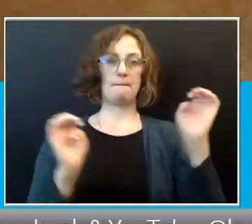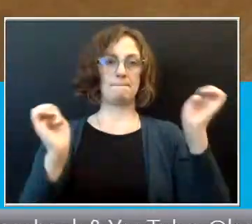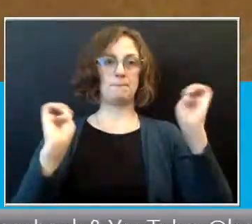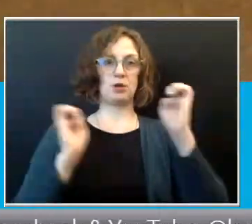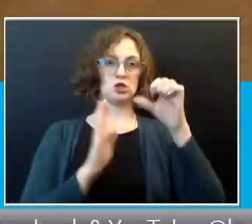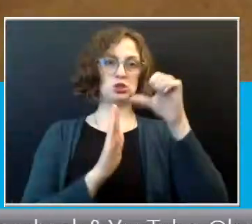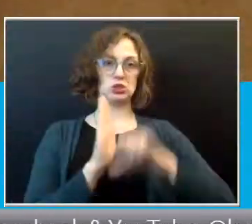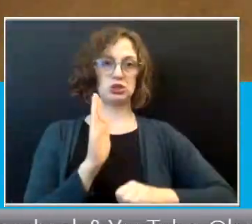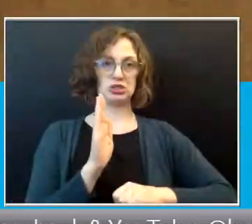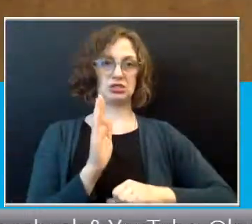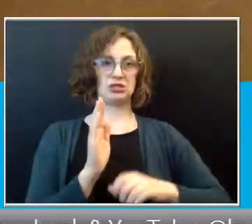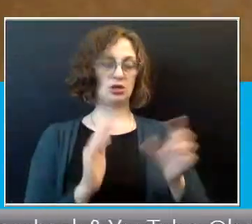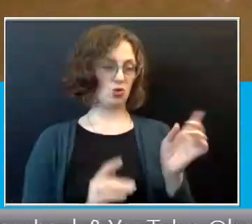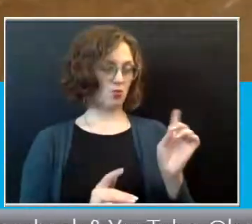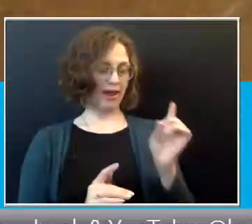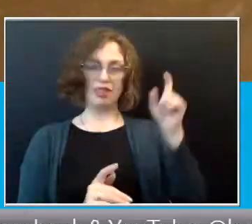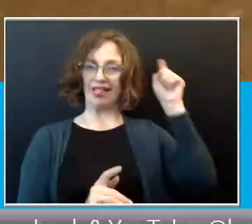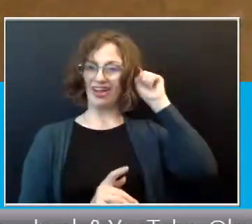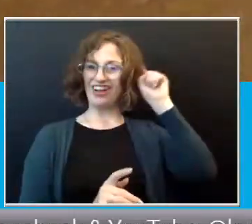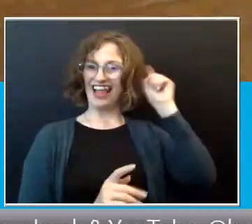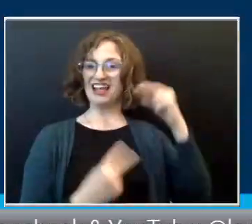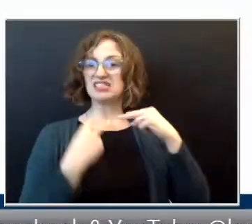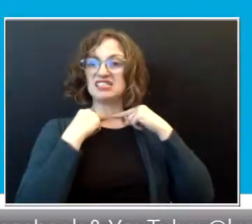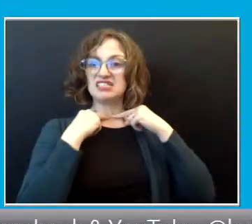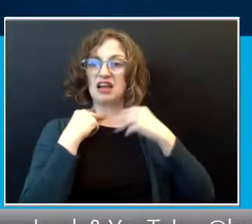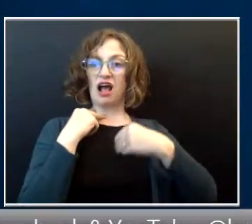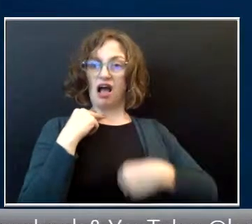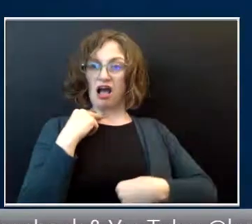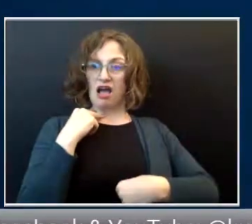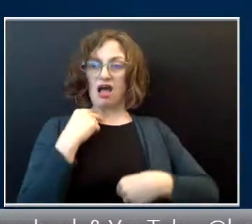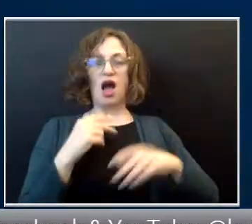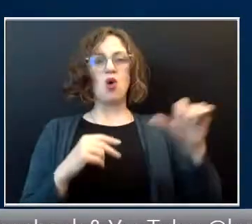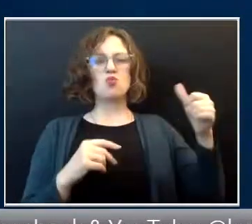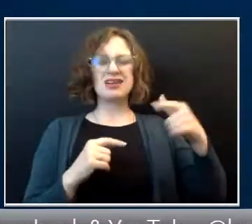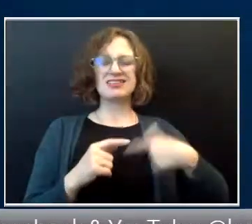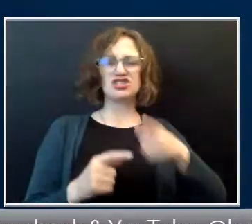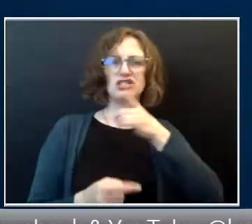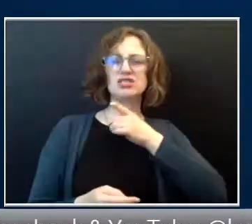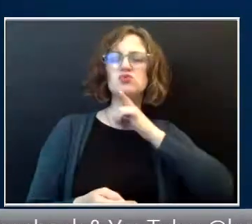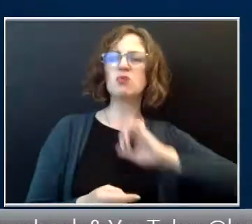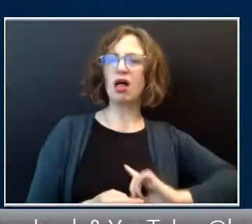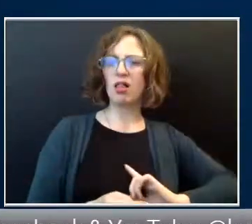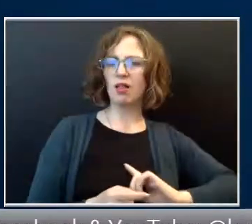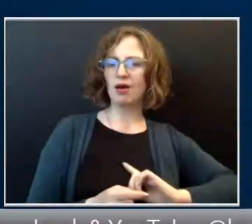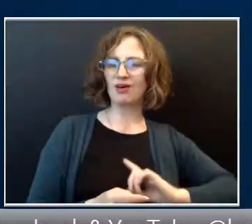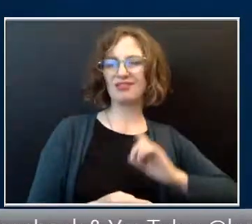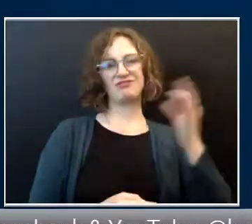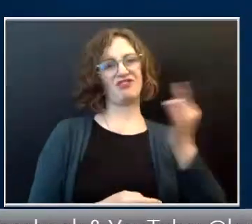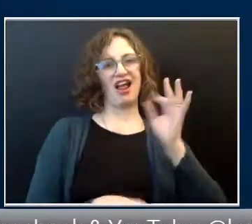stuck, and what else she swallowed besides her pills. Friday at 8.